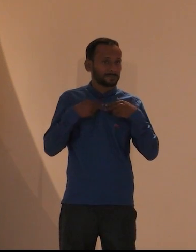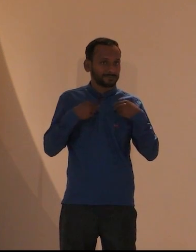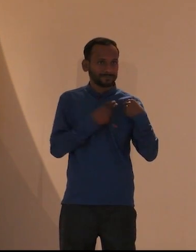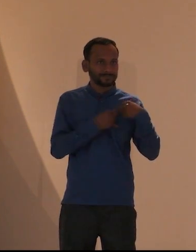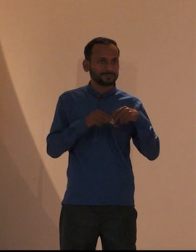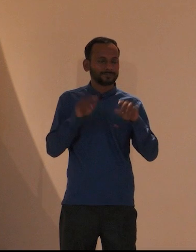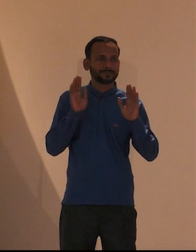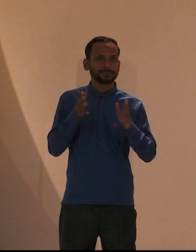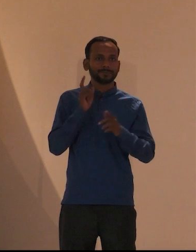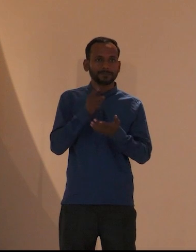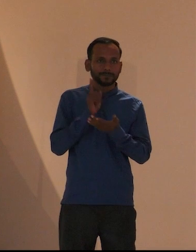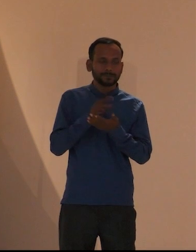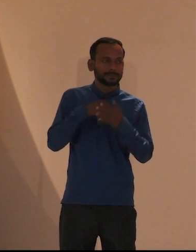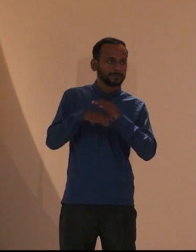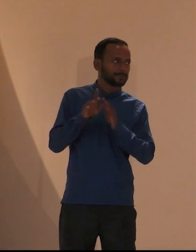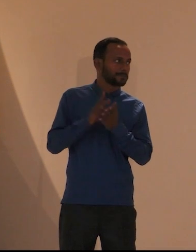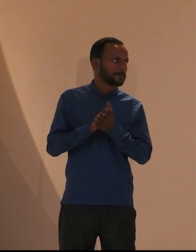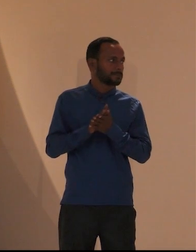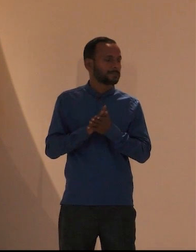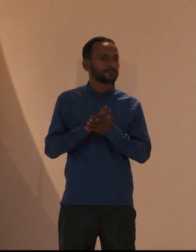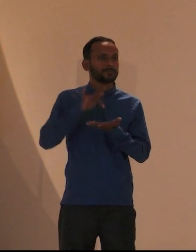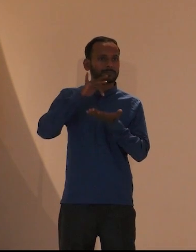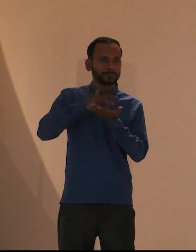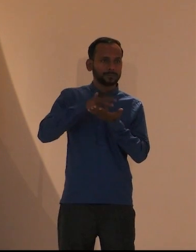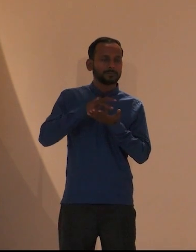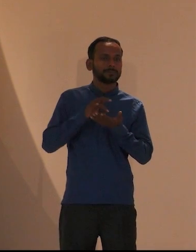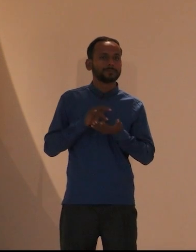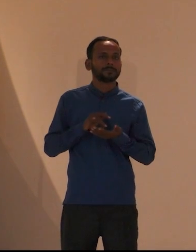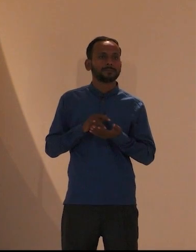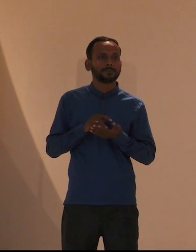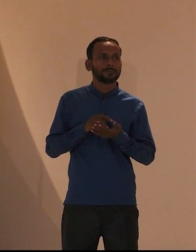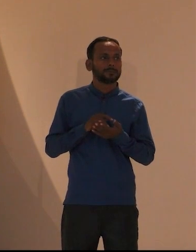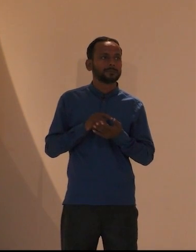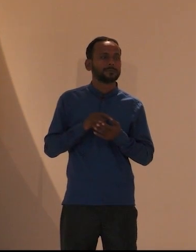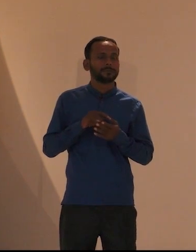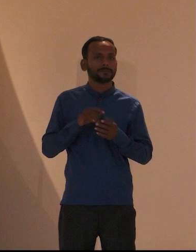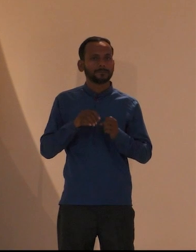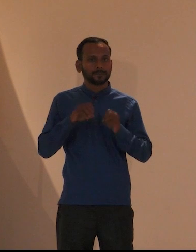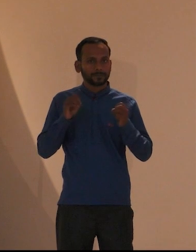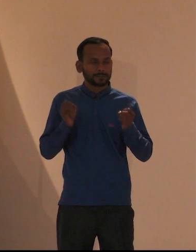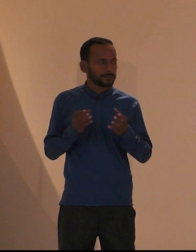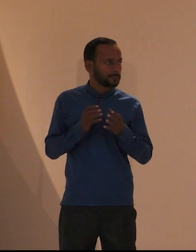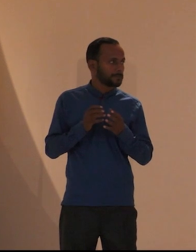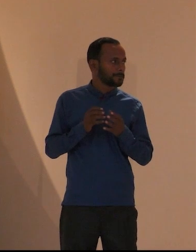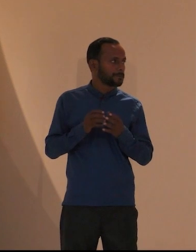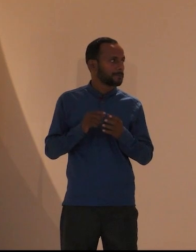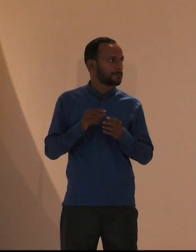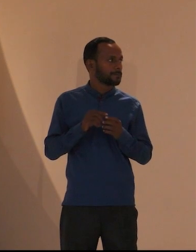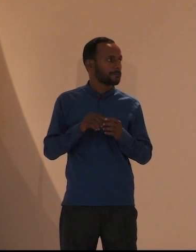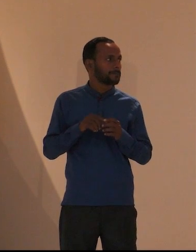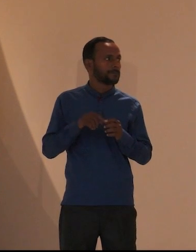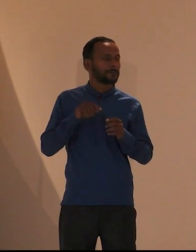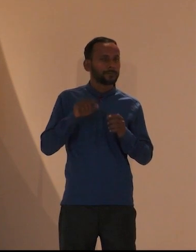mic. He had to be audible to the congregation. The pulpit has today fallen into disuse. But when